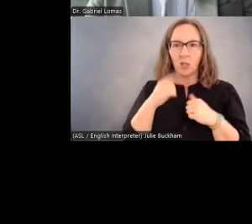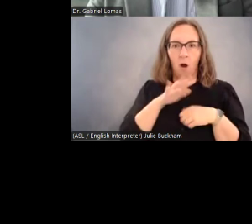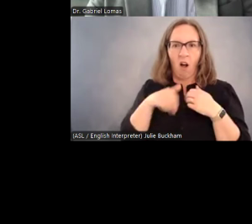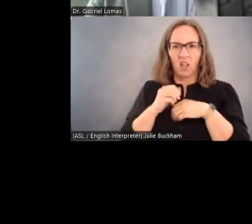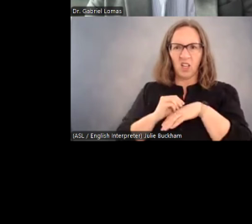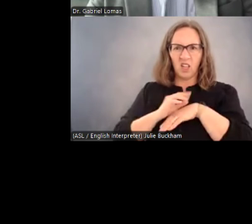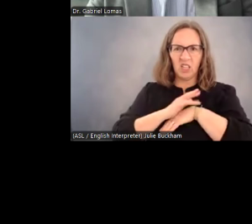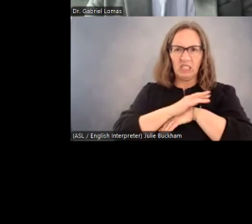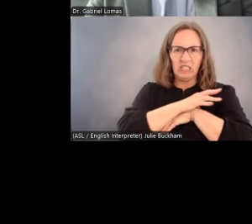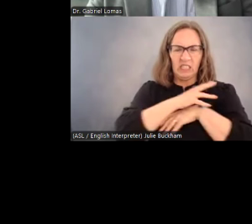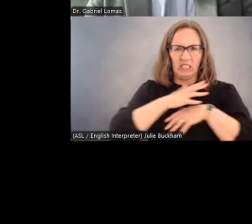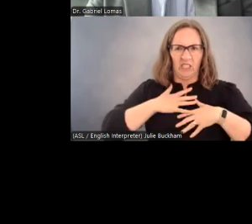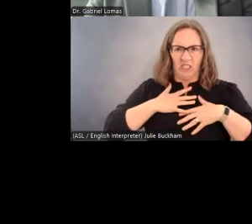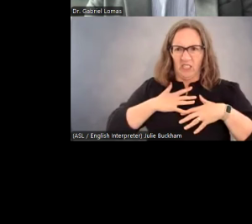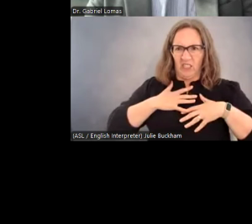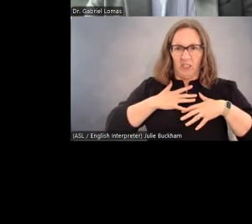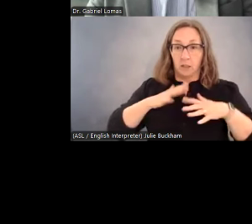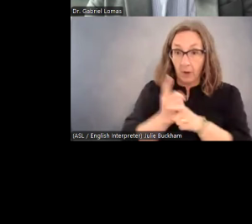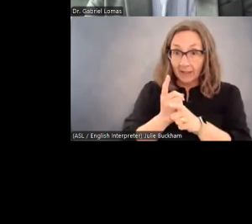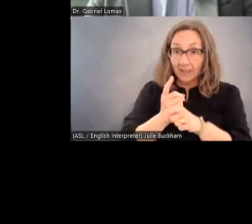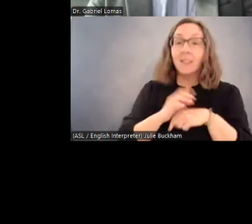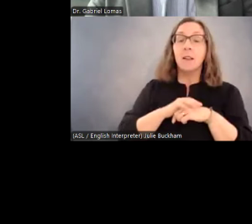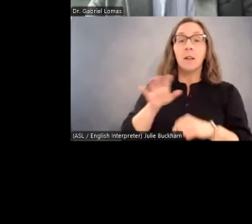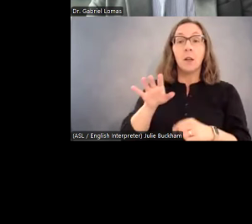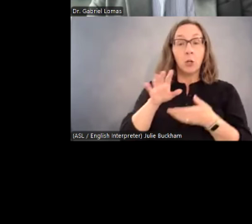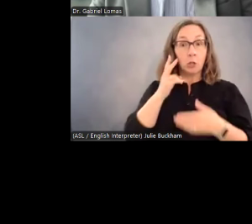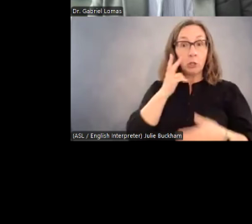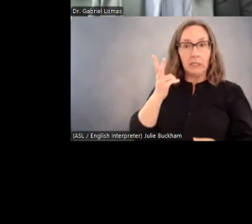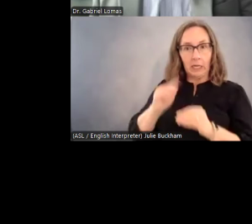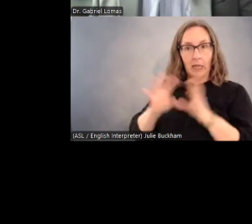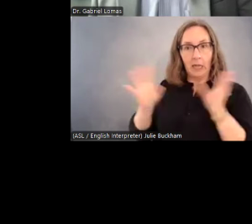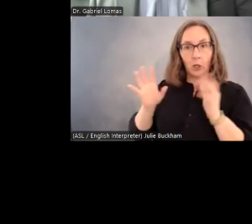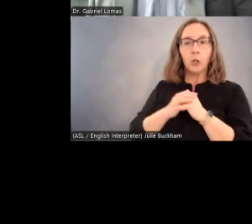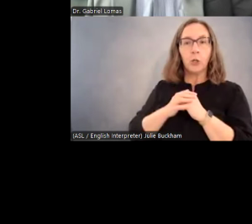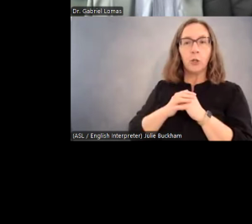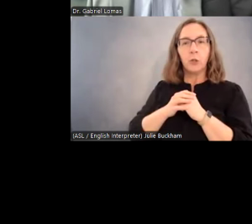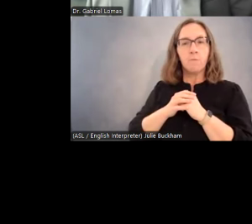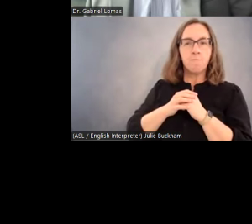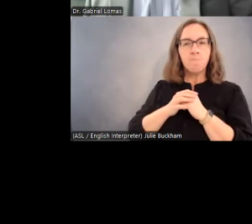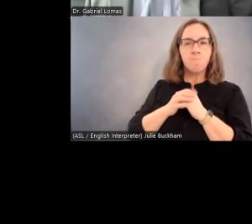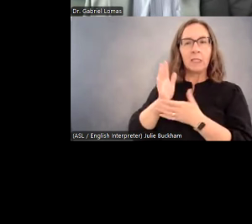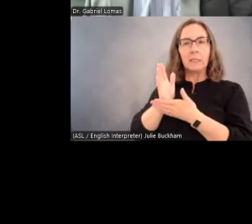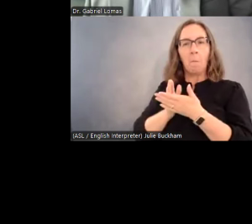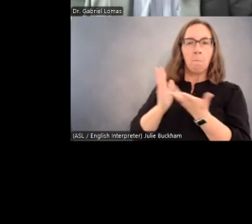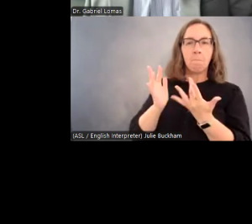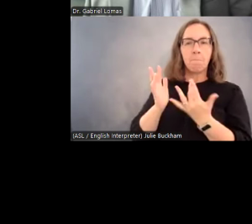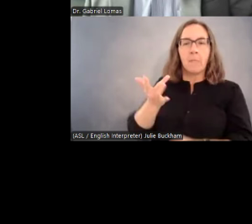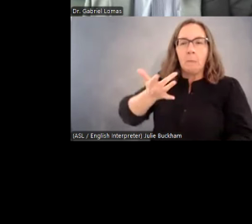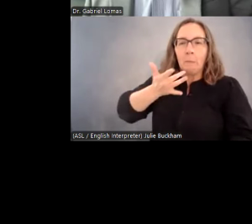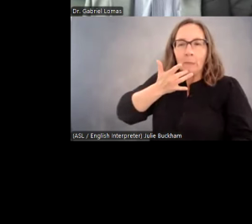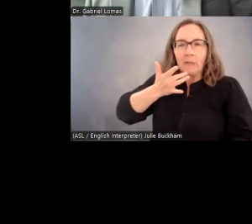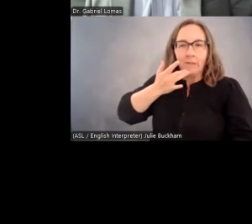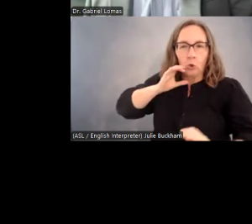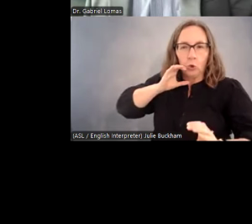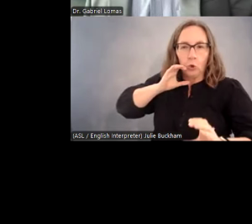up at a few things. So you learned early on that there are certain preferred ways to communicate